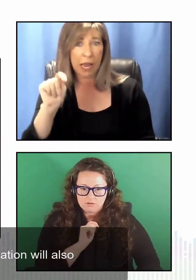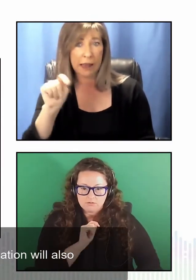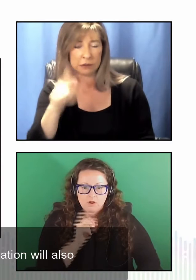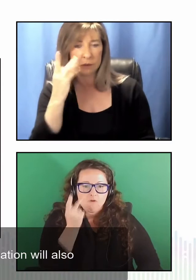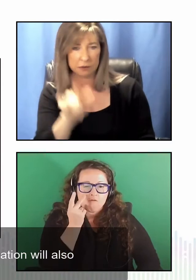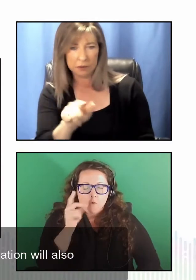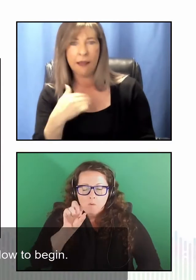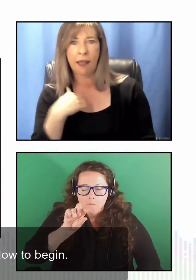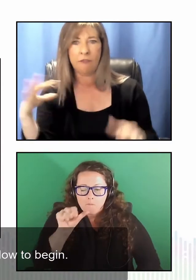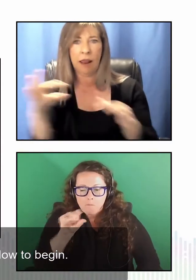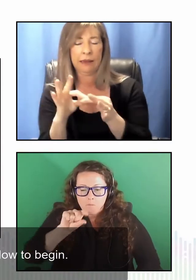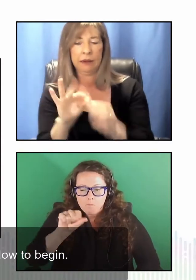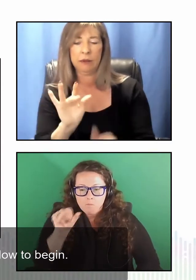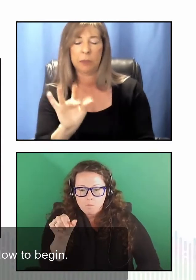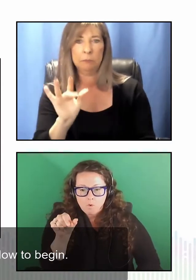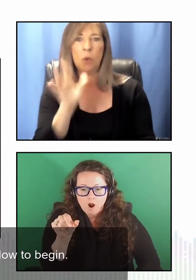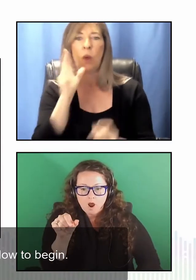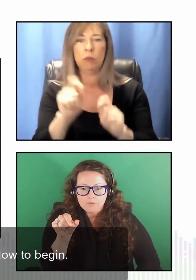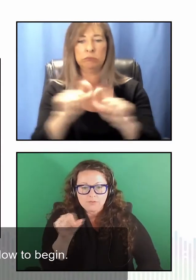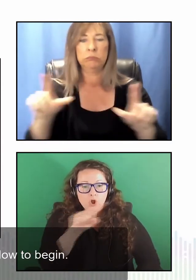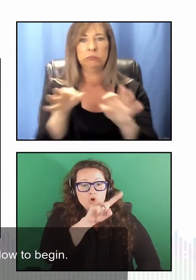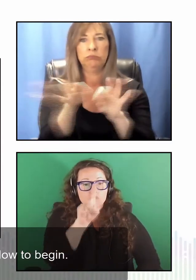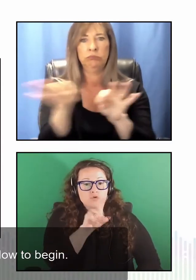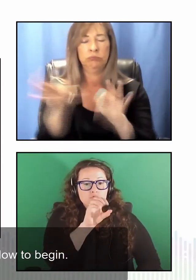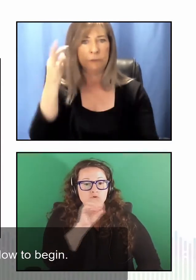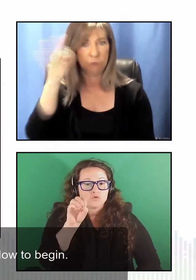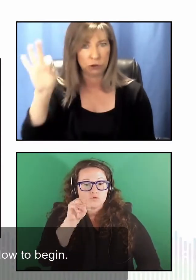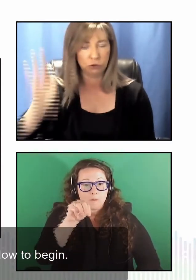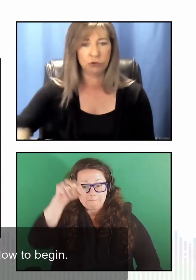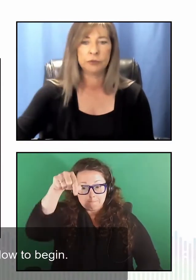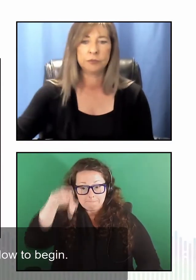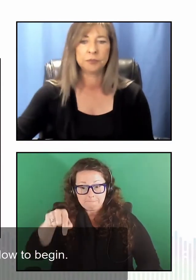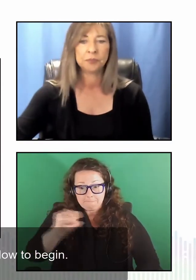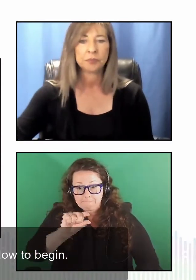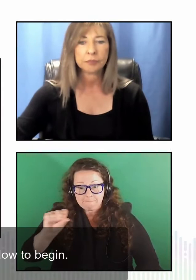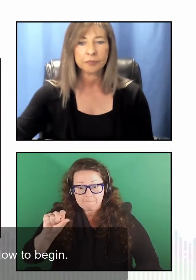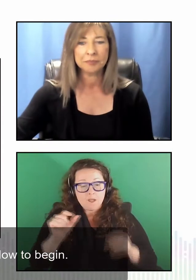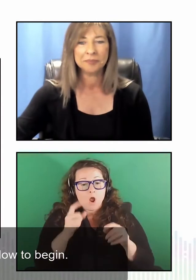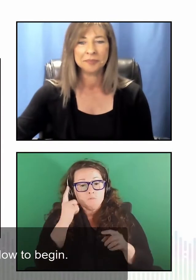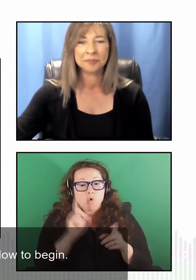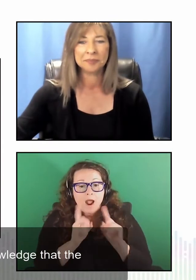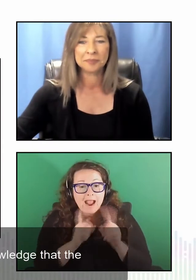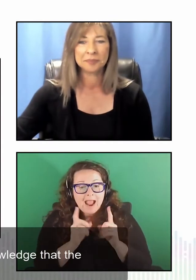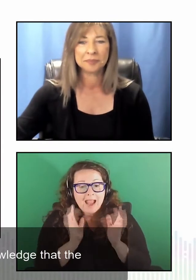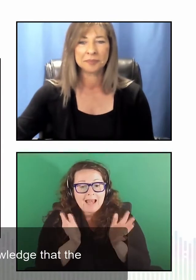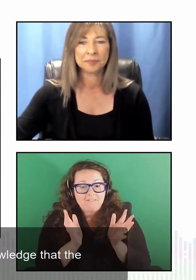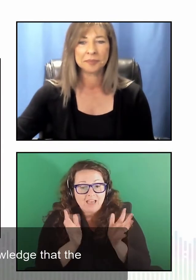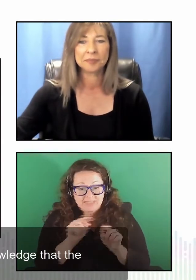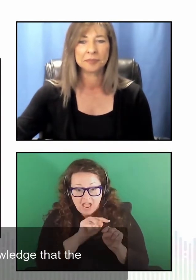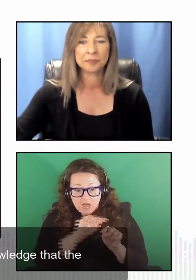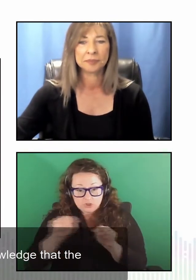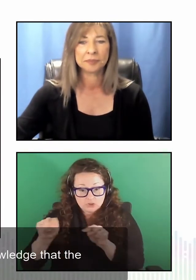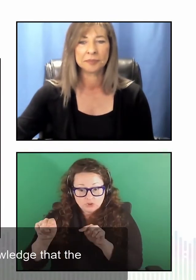This information will also appear in the chat box during the event. So now to begin. On behalf of the